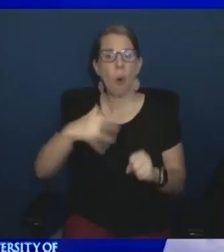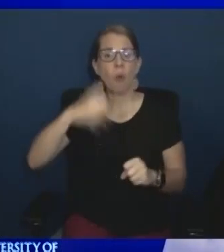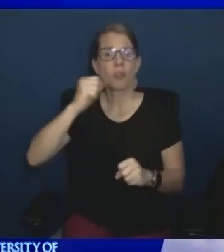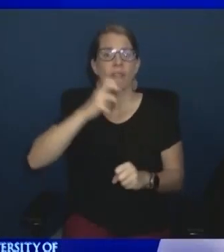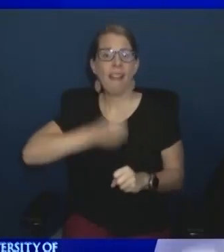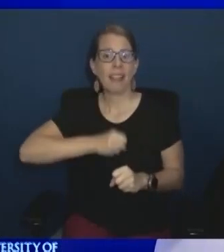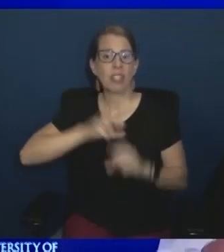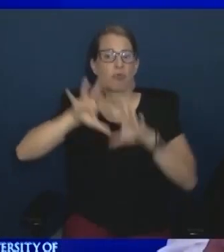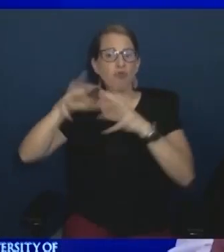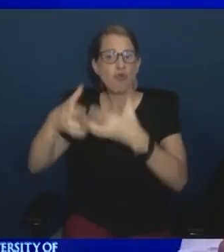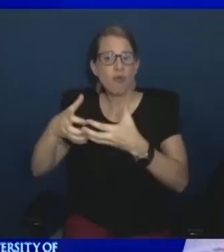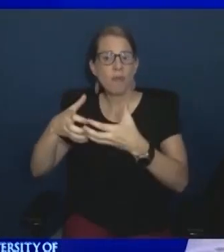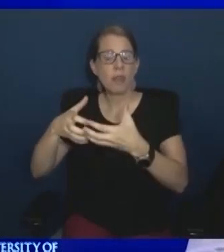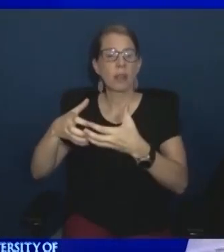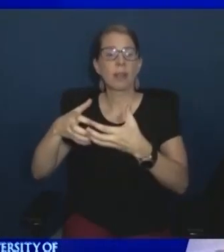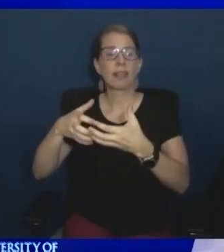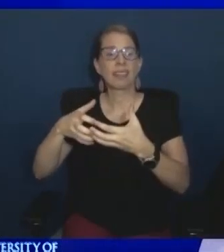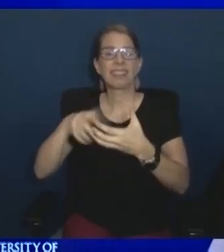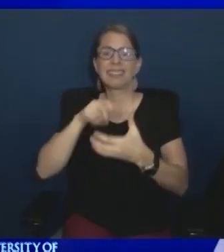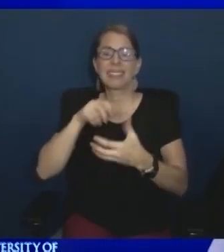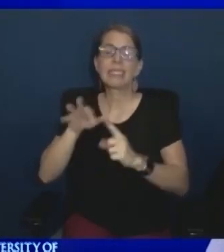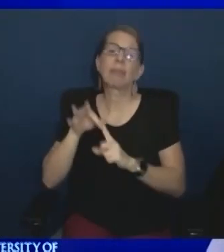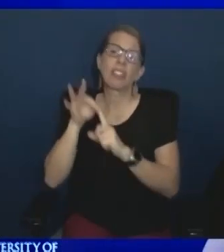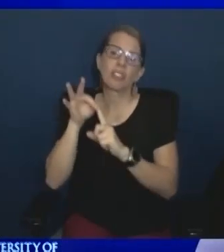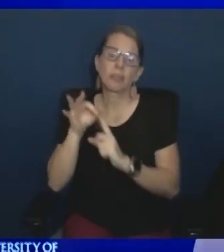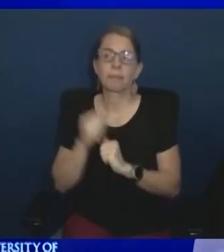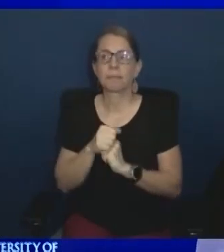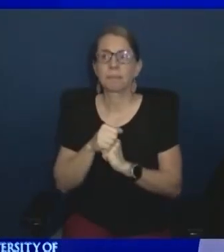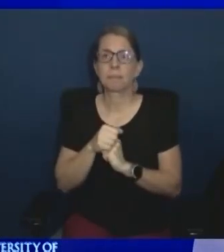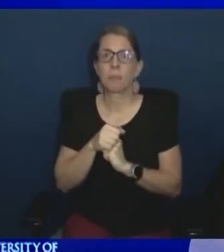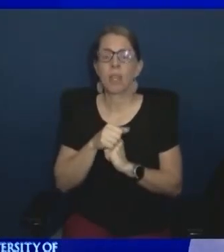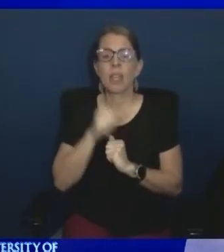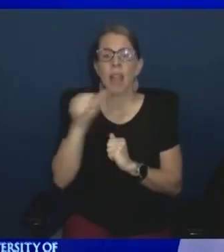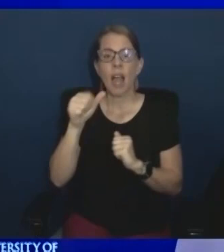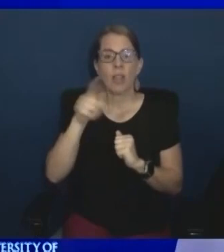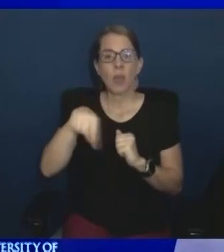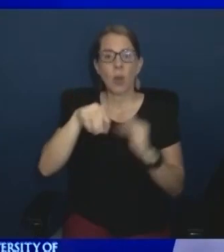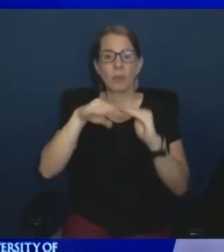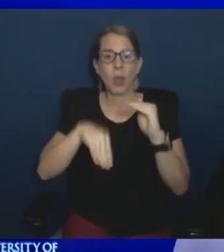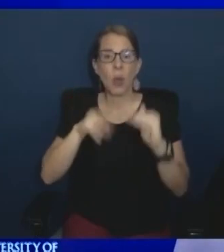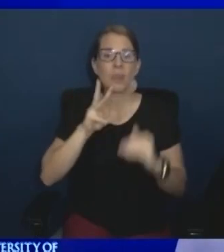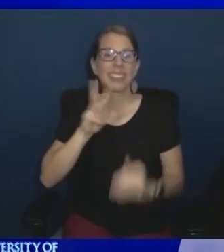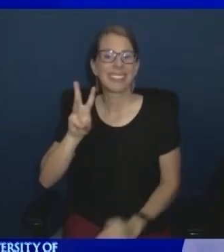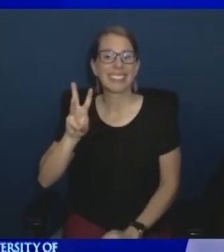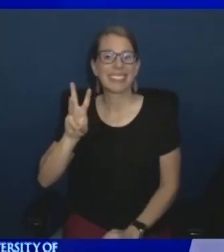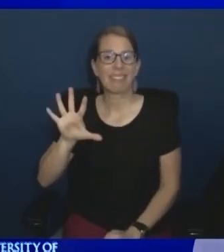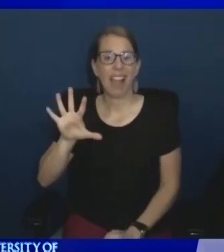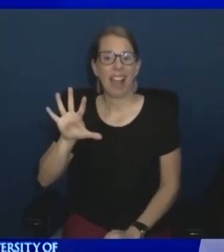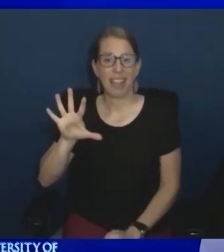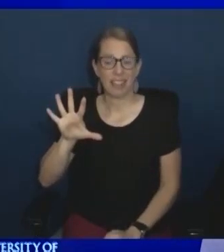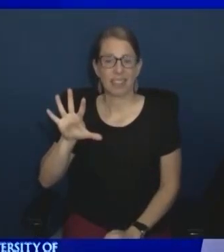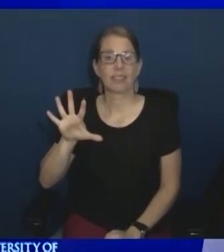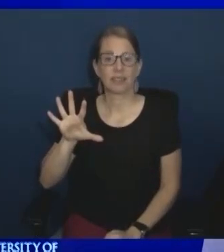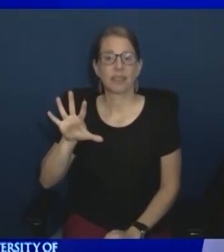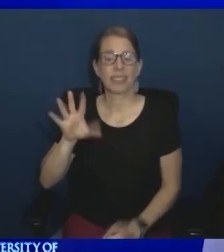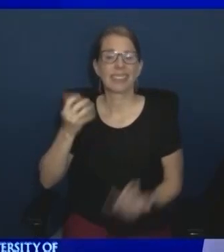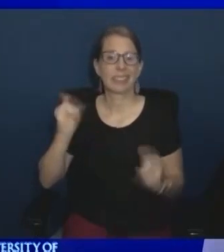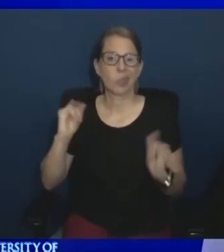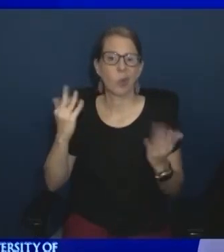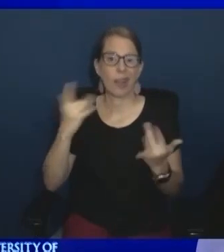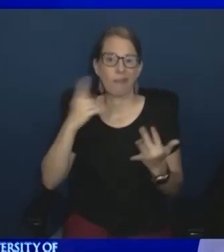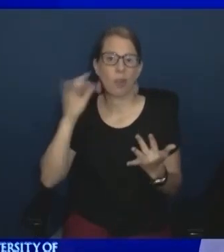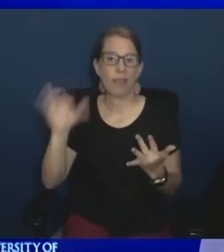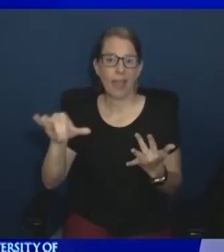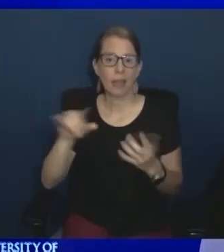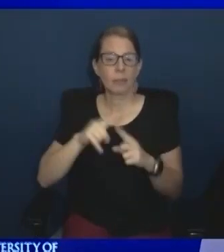not, especially not those below 65. So I think we're still waiting for that, but I don't think that is going to